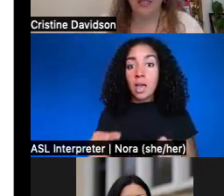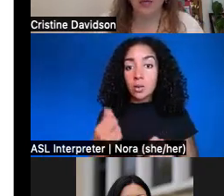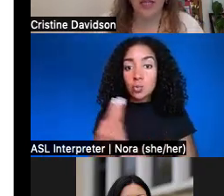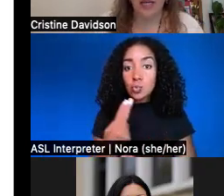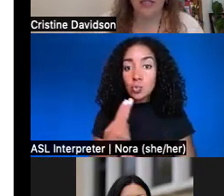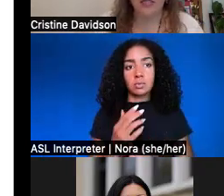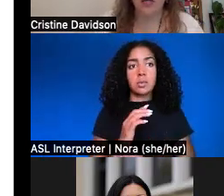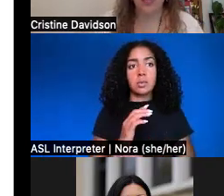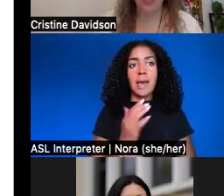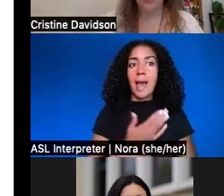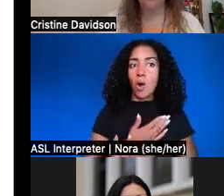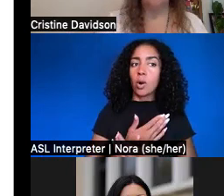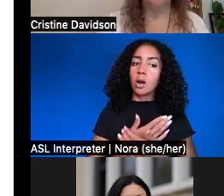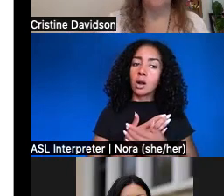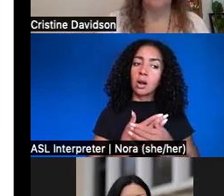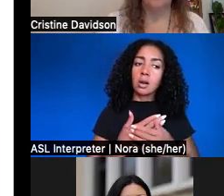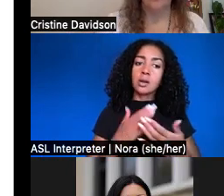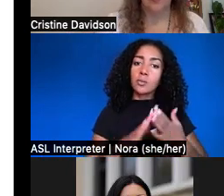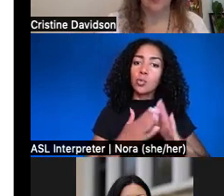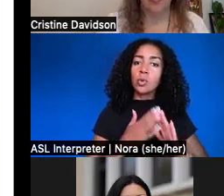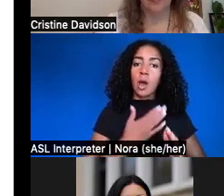principles back into place. Right?